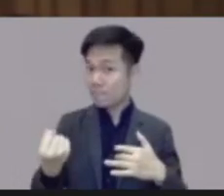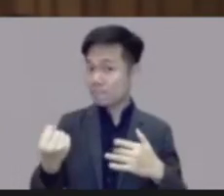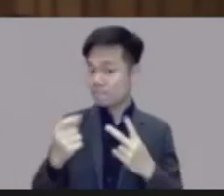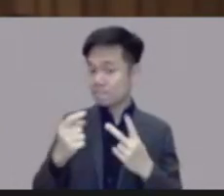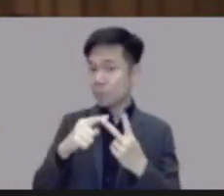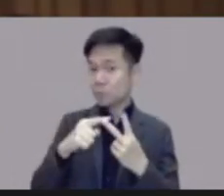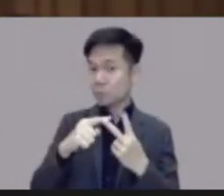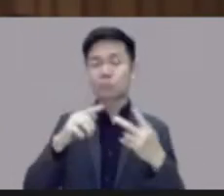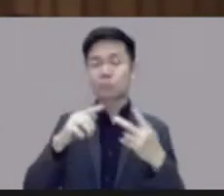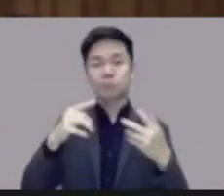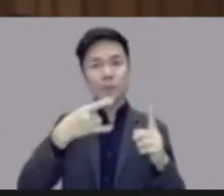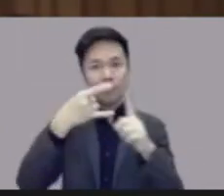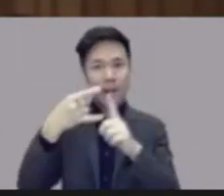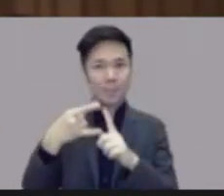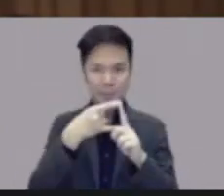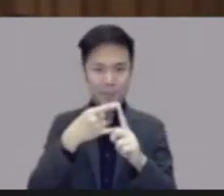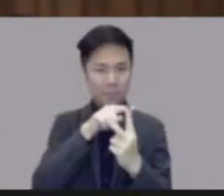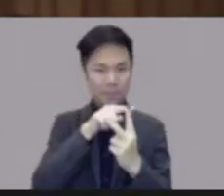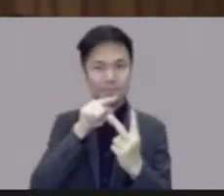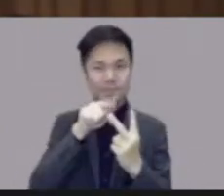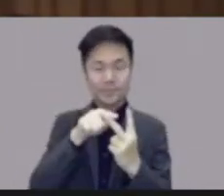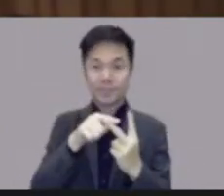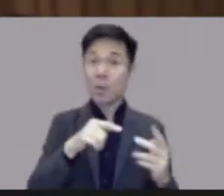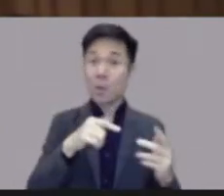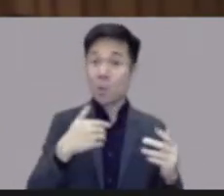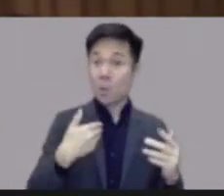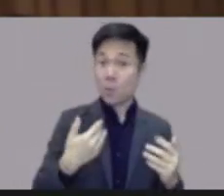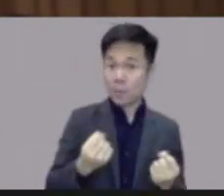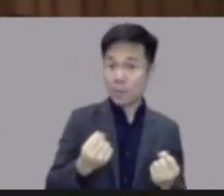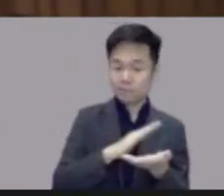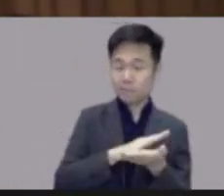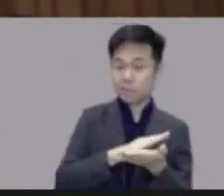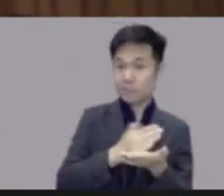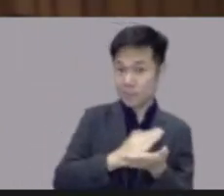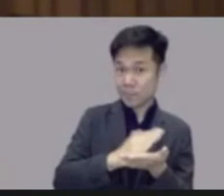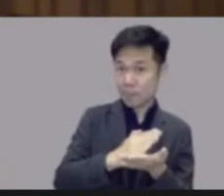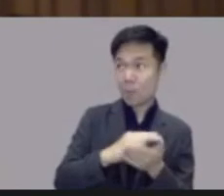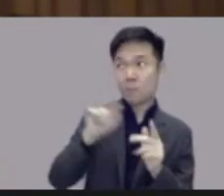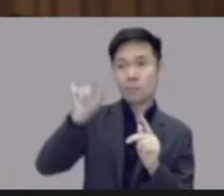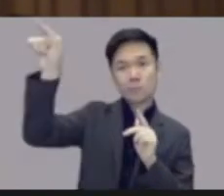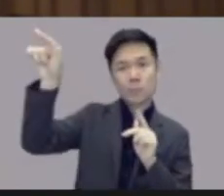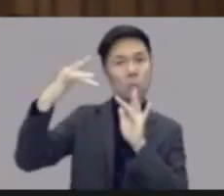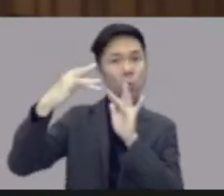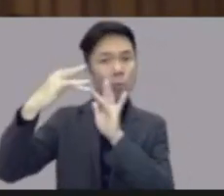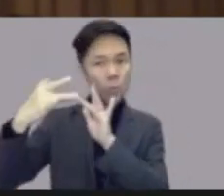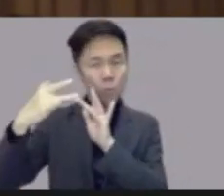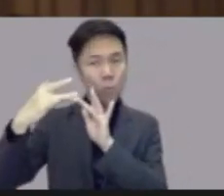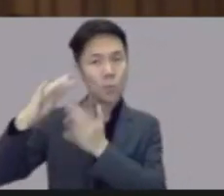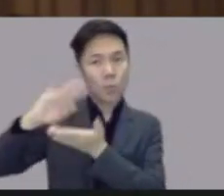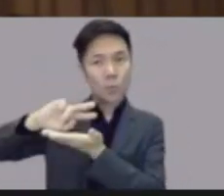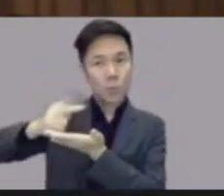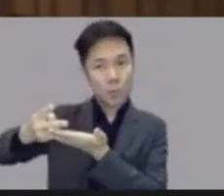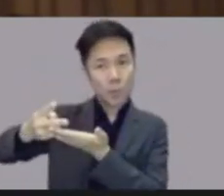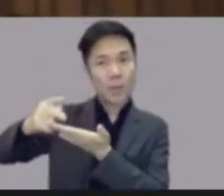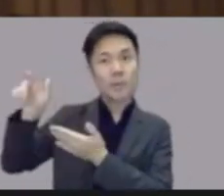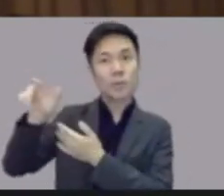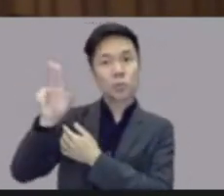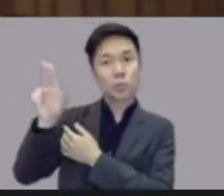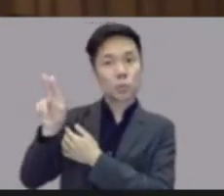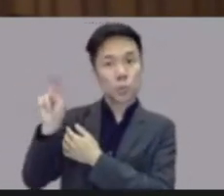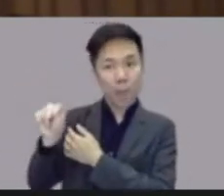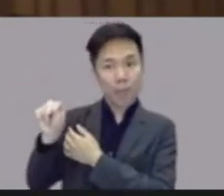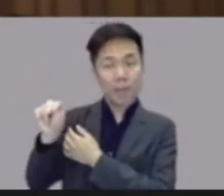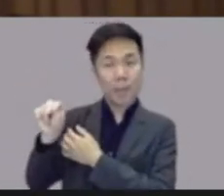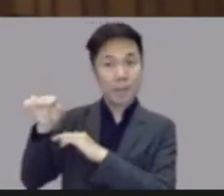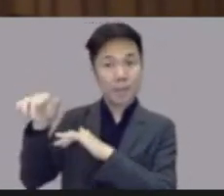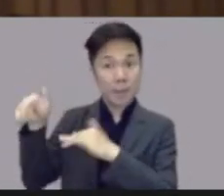kindly note that remote simultaneous interpretation of the proceedings is provided by the United Nations for the purpose